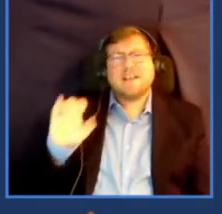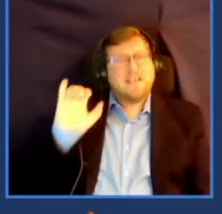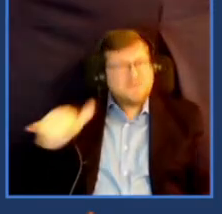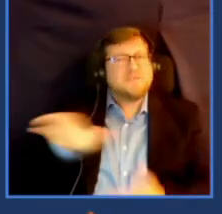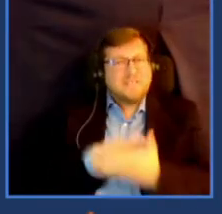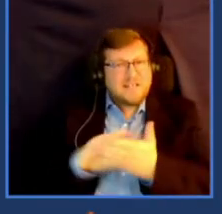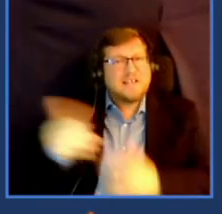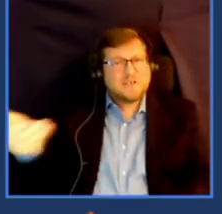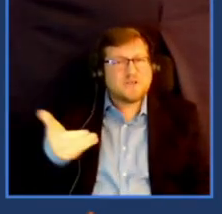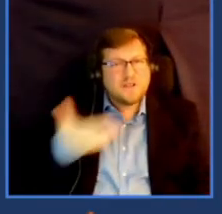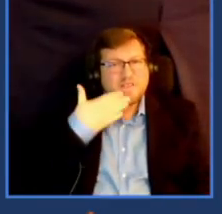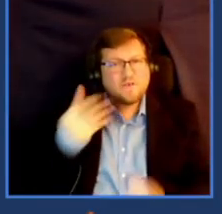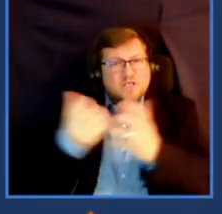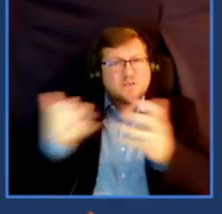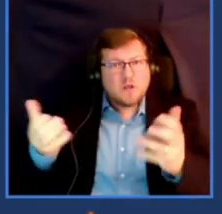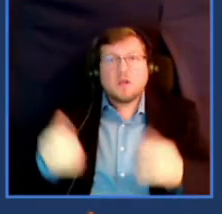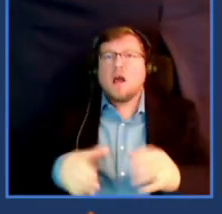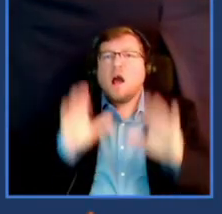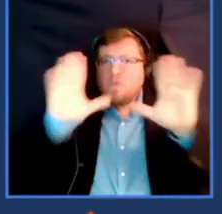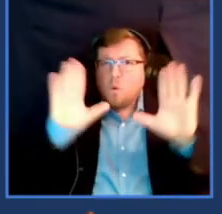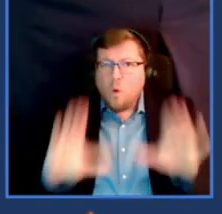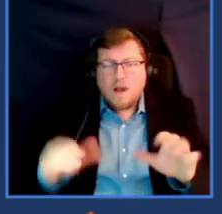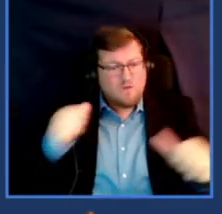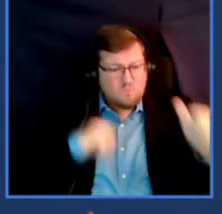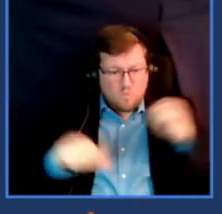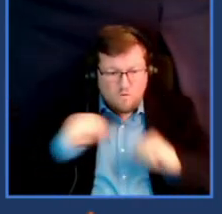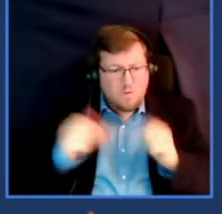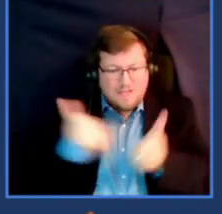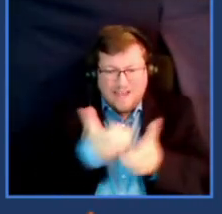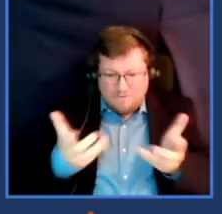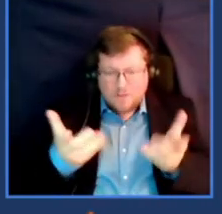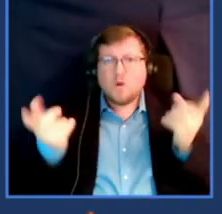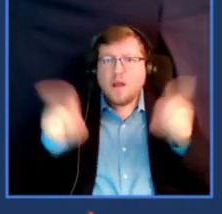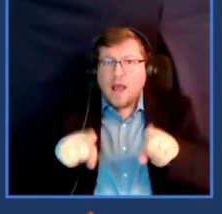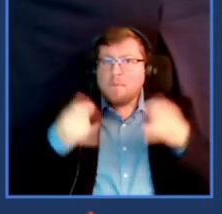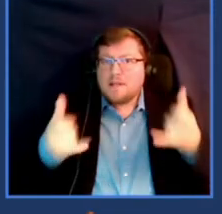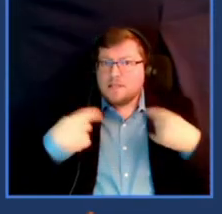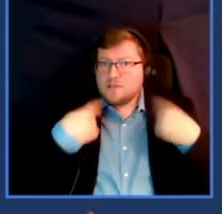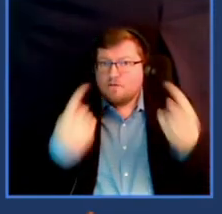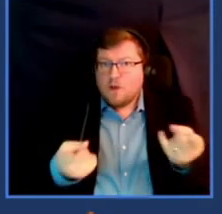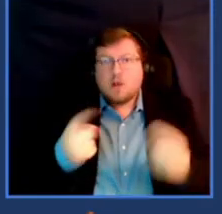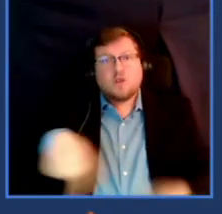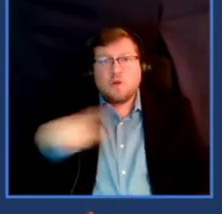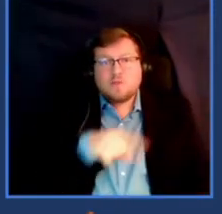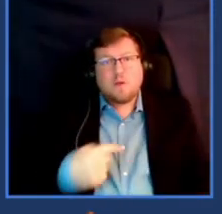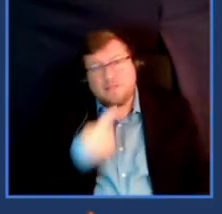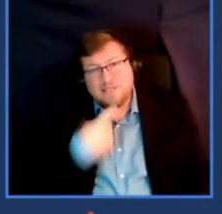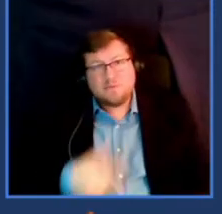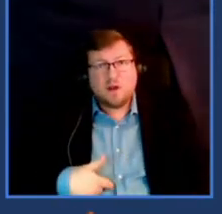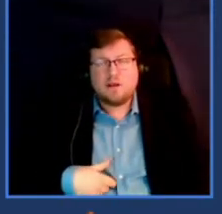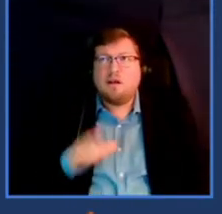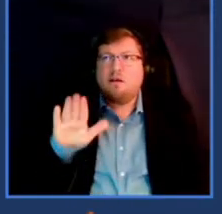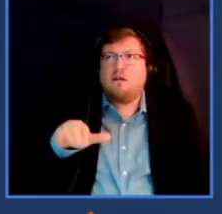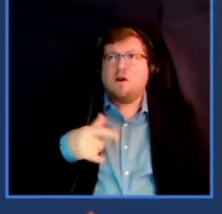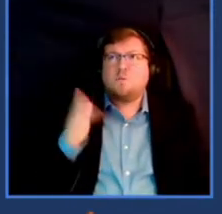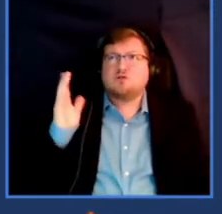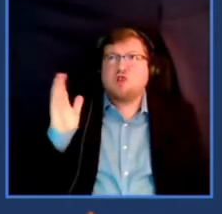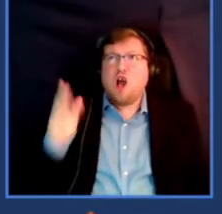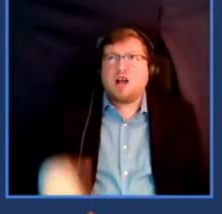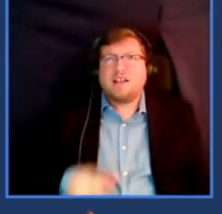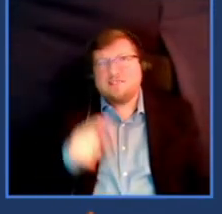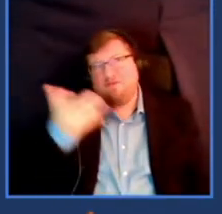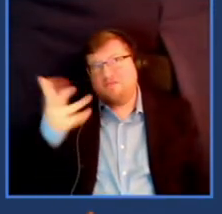And the great lineup of entertainers you've had. You're probably disappointed hearing us speaking. We'll get the entertainers back on